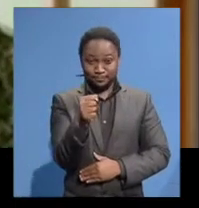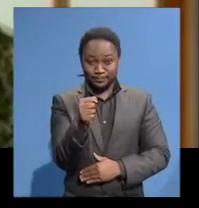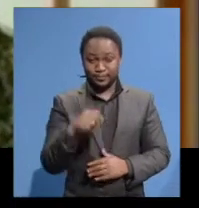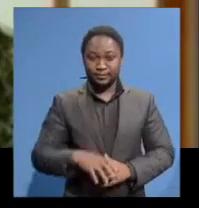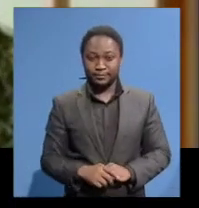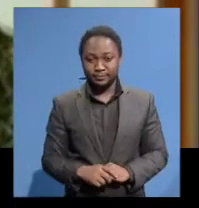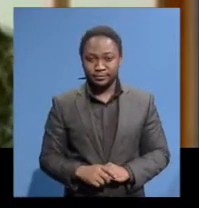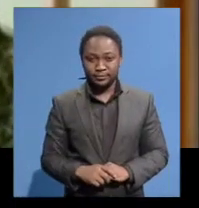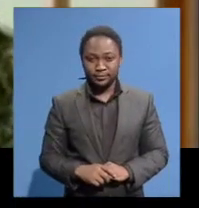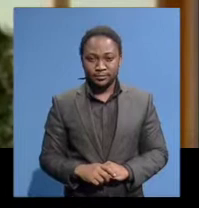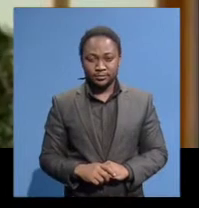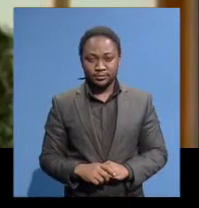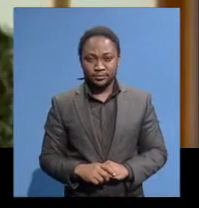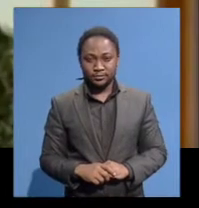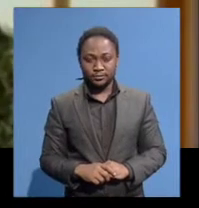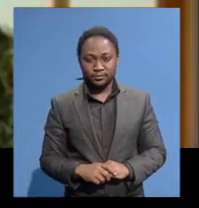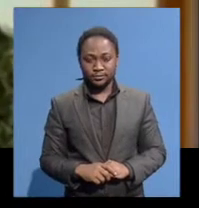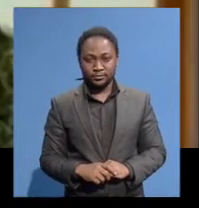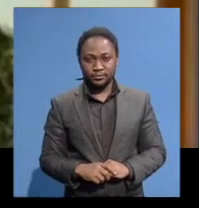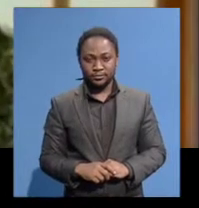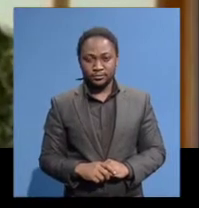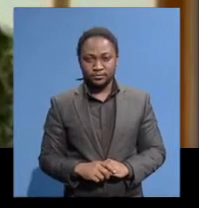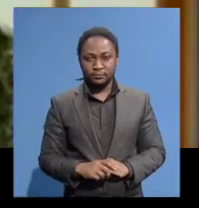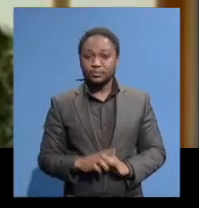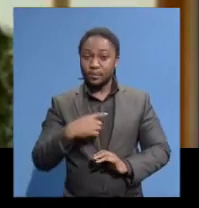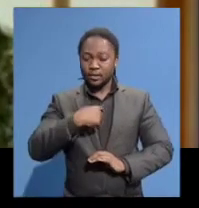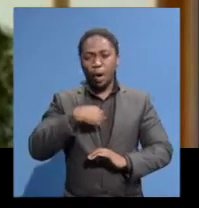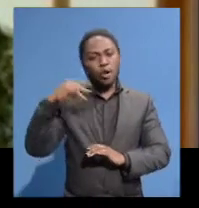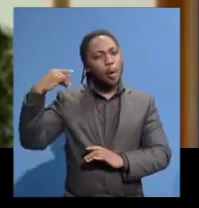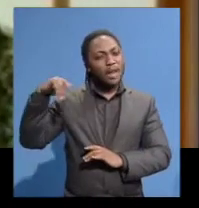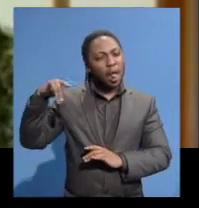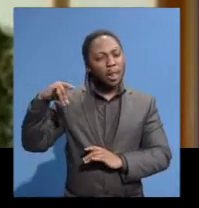I came out of a Cape Town hotel